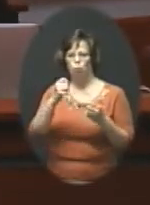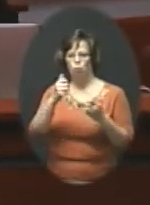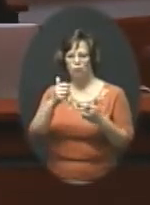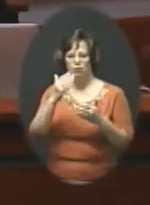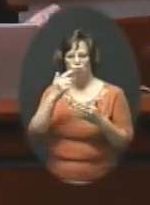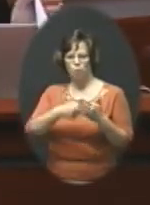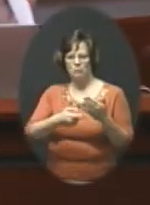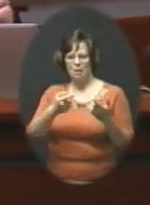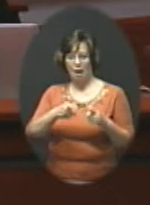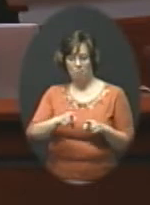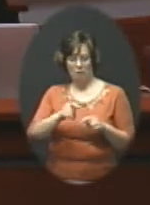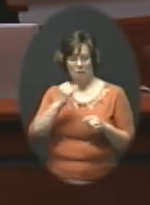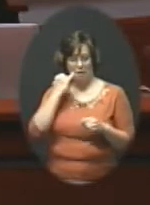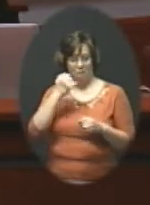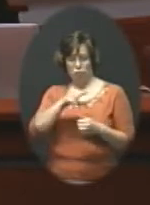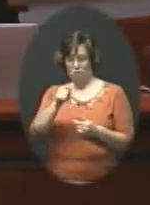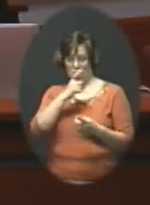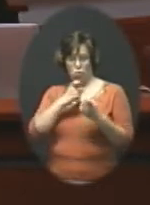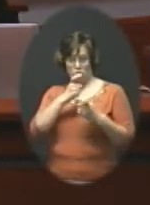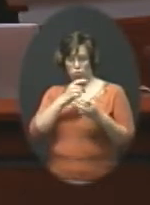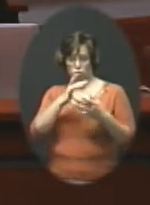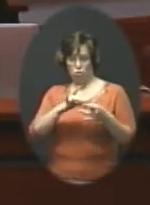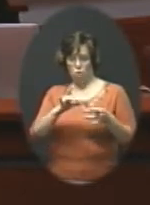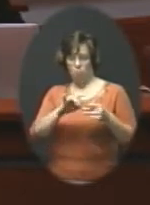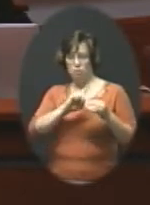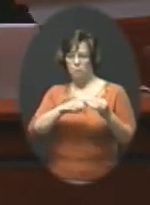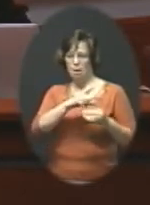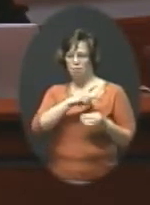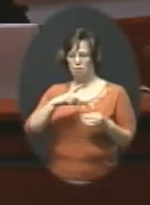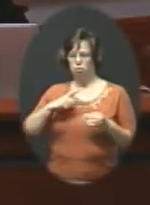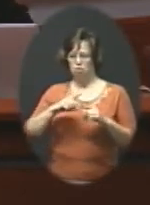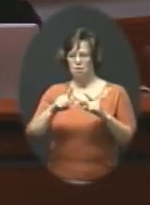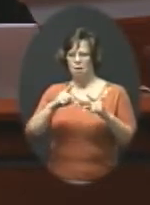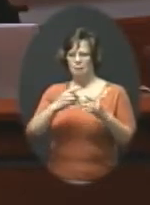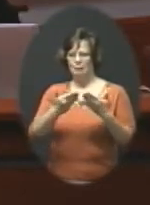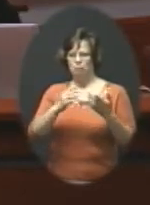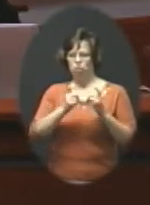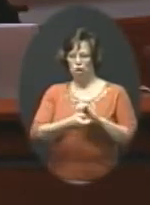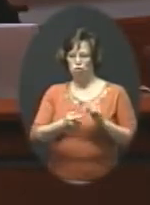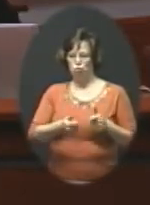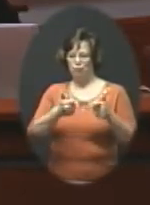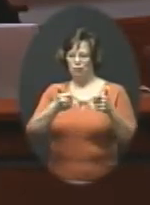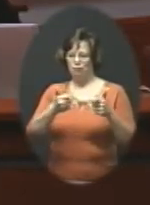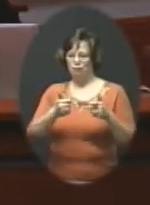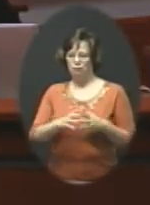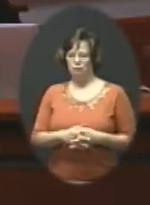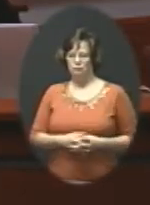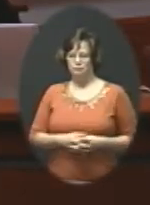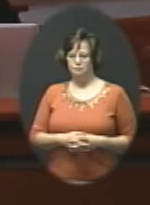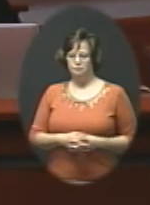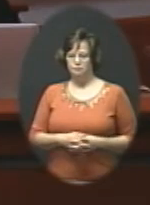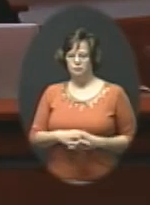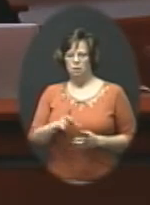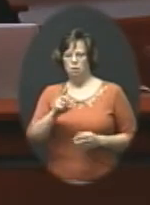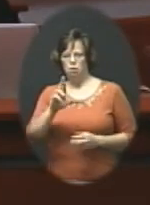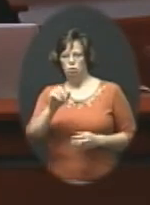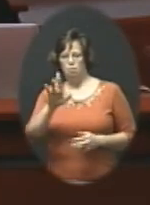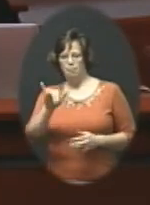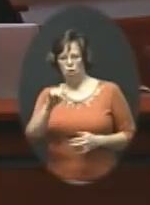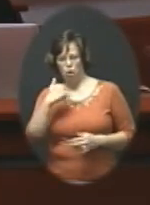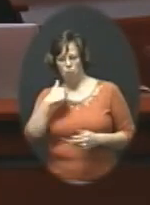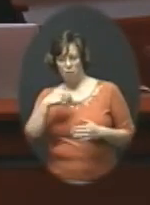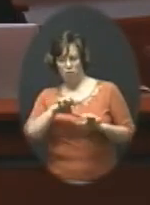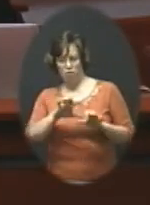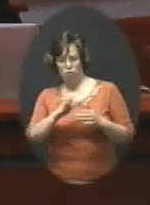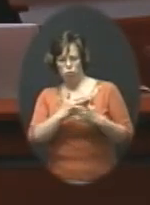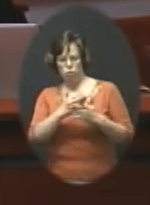I don't know if you have any questions or if you have any comments about legislation, but again, things change quickly. Dr. Berry, have you had a chance to